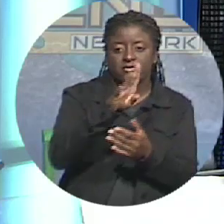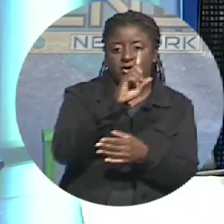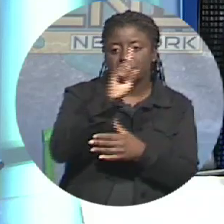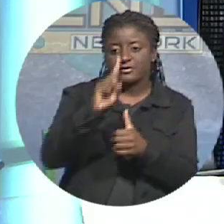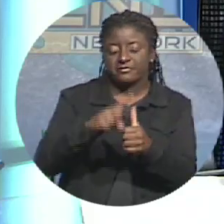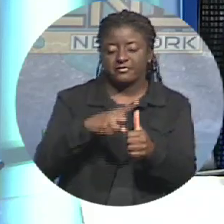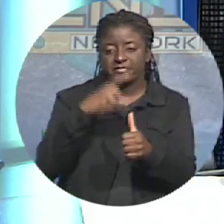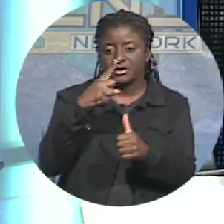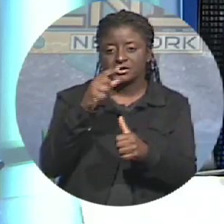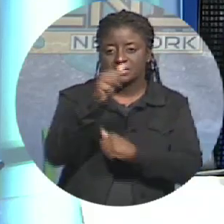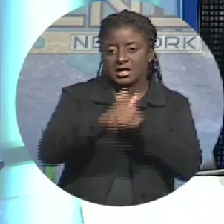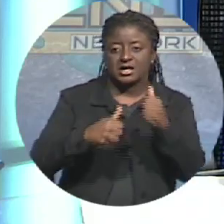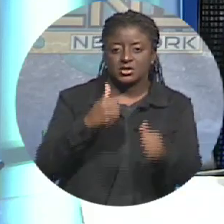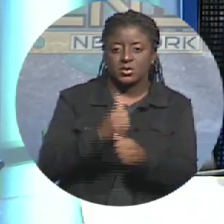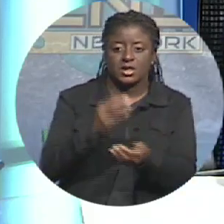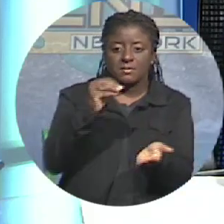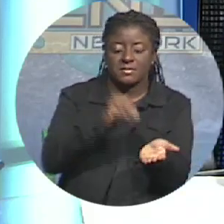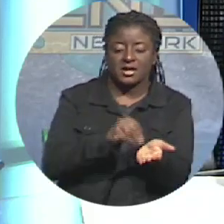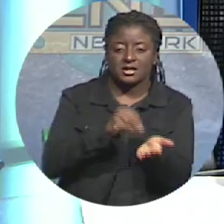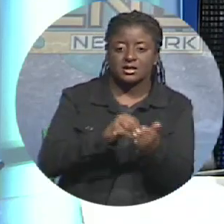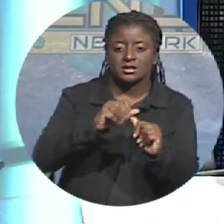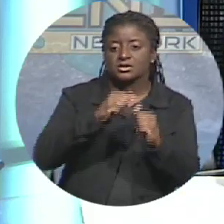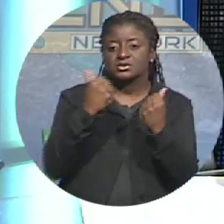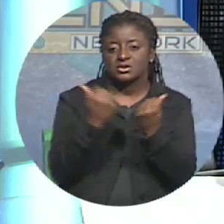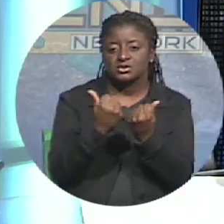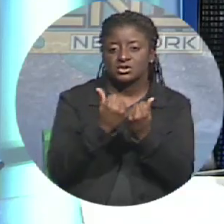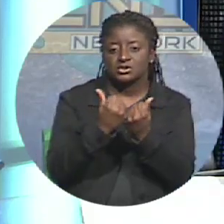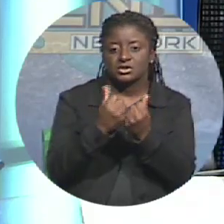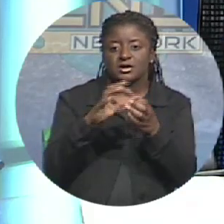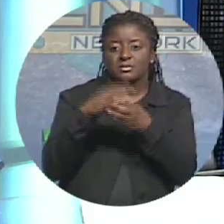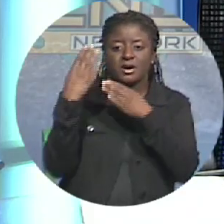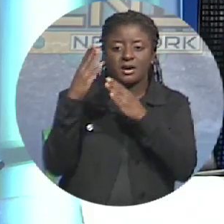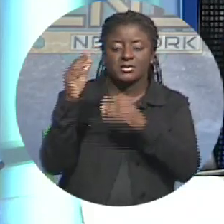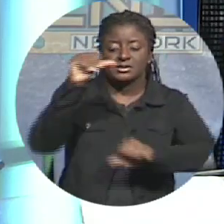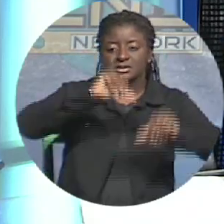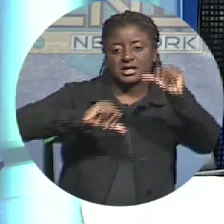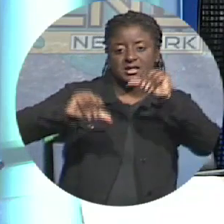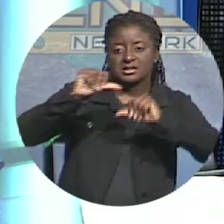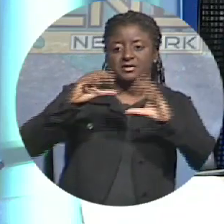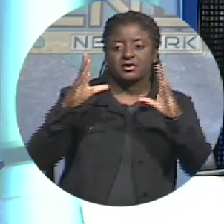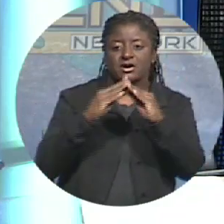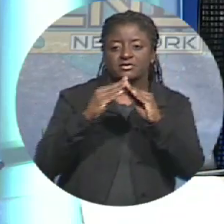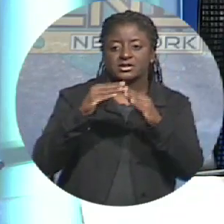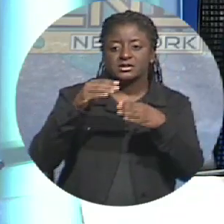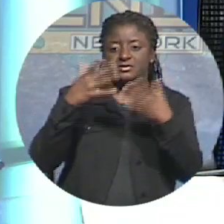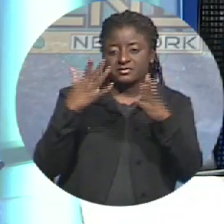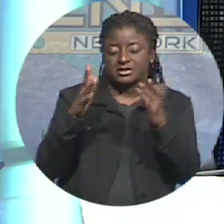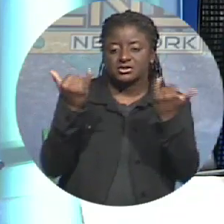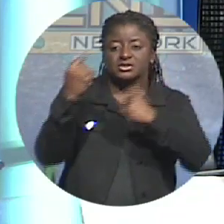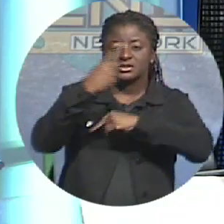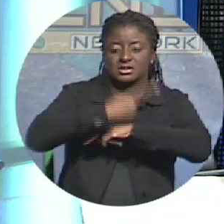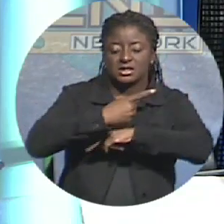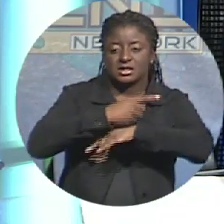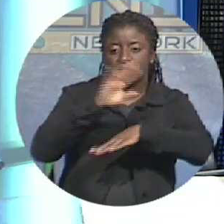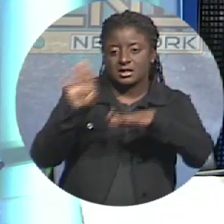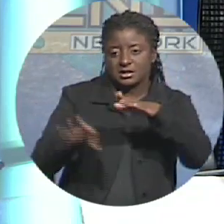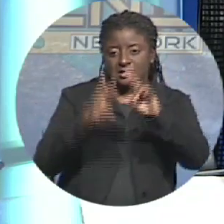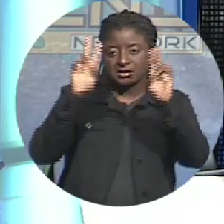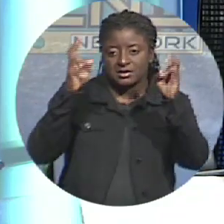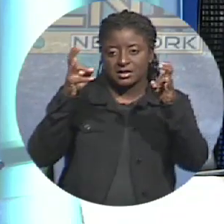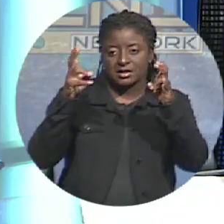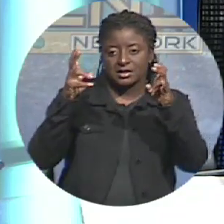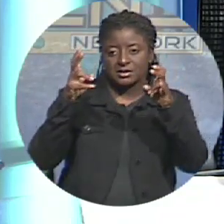Annual Medical Association of the Bahamas Scientific Conference ended today. This year's conference, under the theme Stewardship of Our